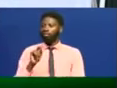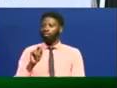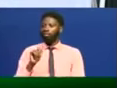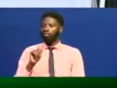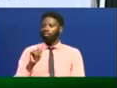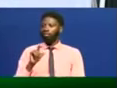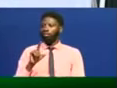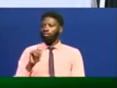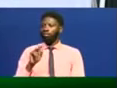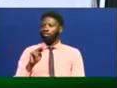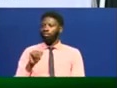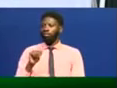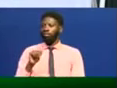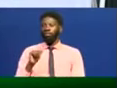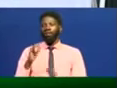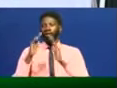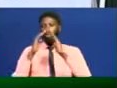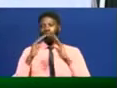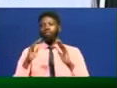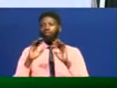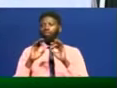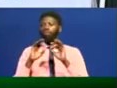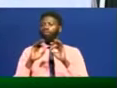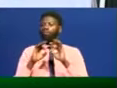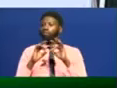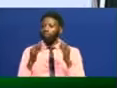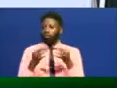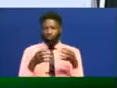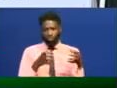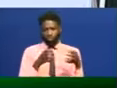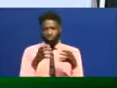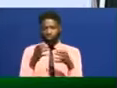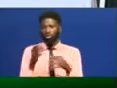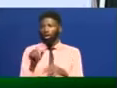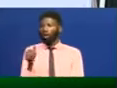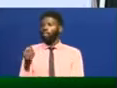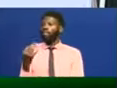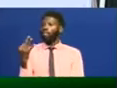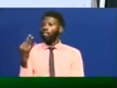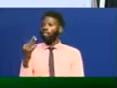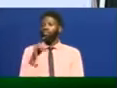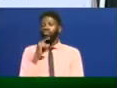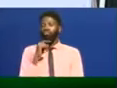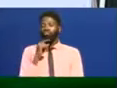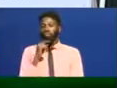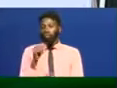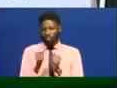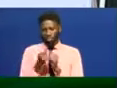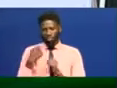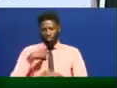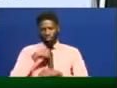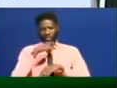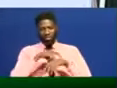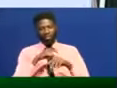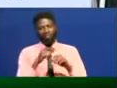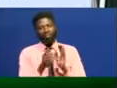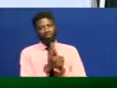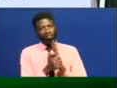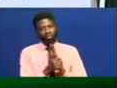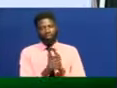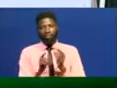families of three other boys who were here with us at that talent camp: Aldrin